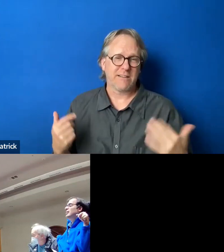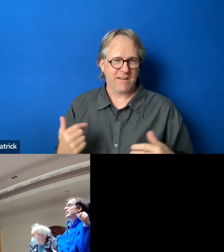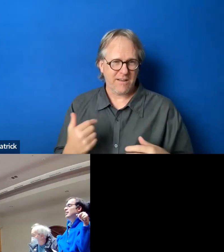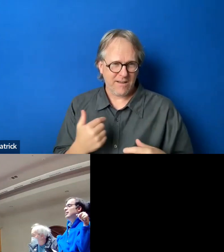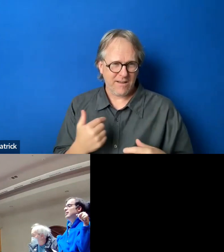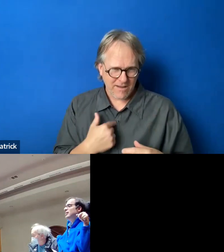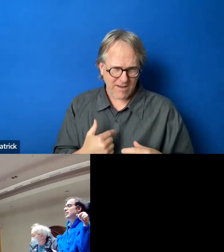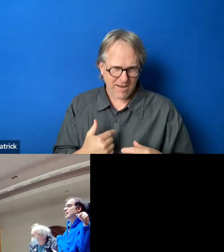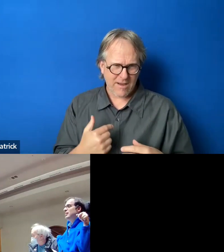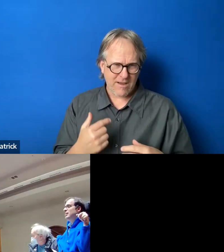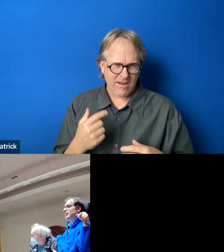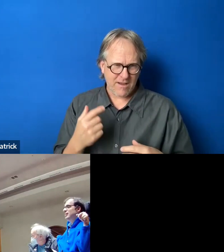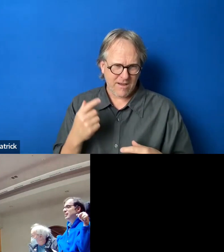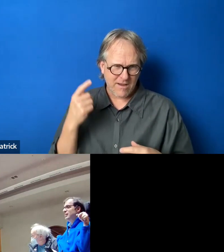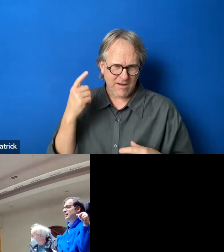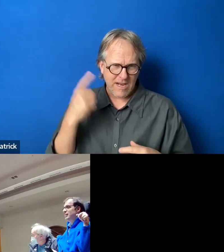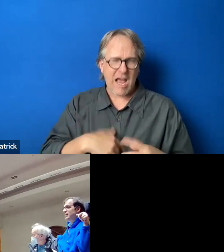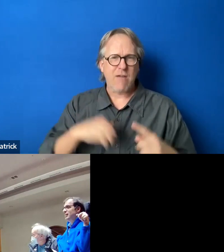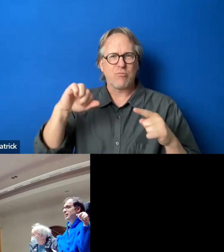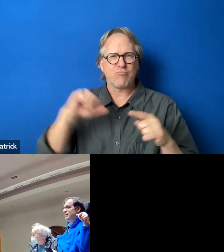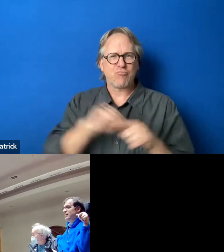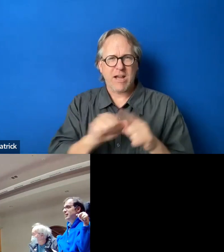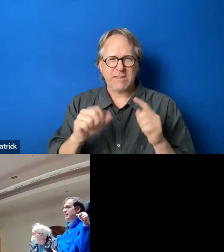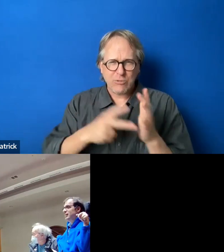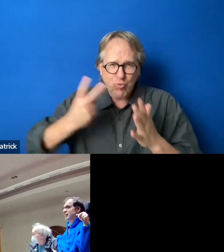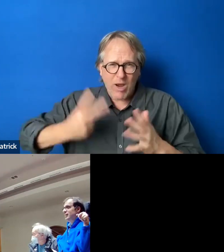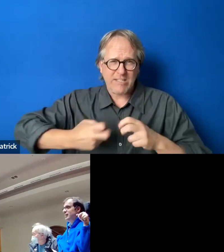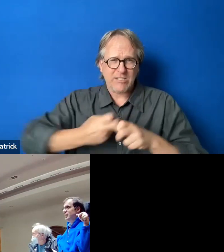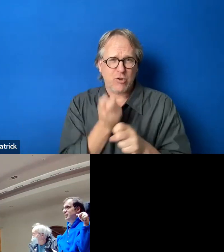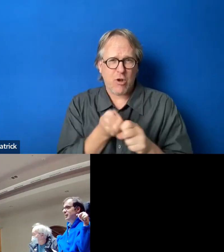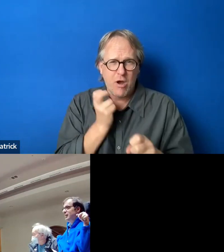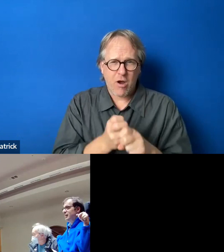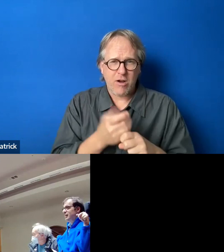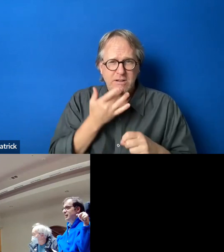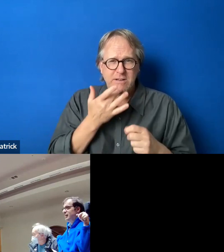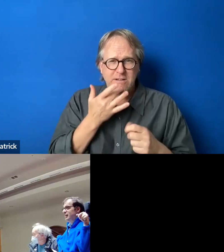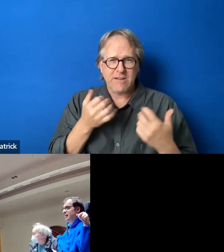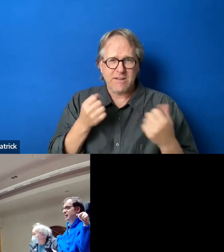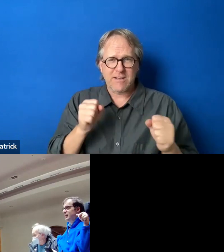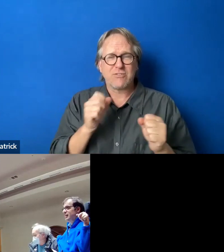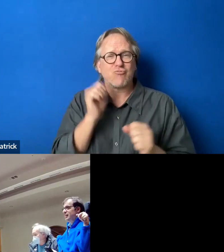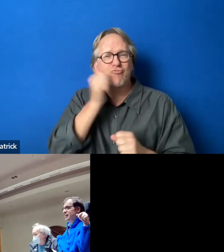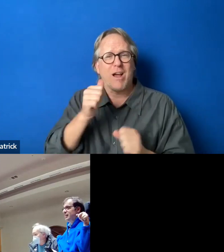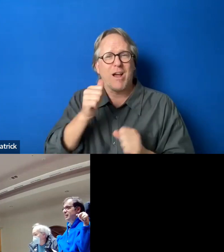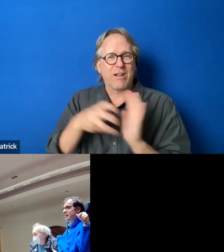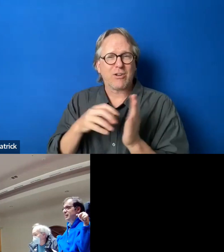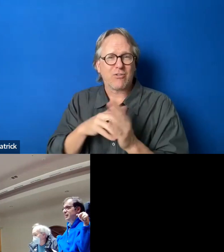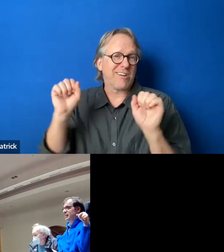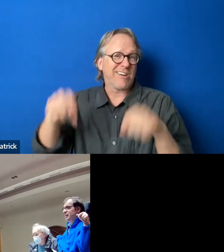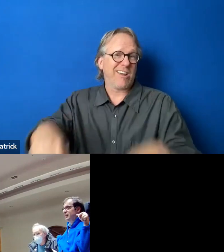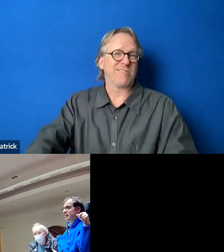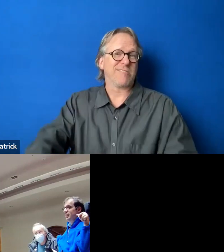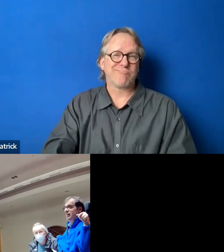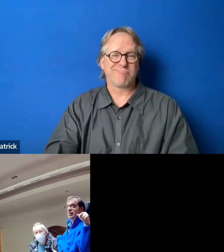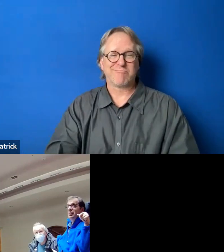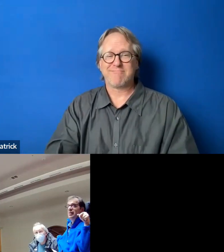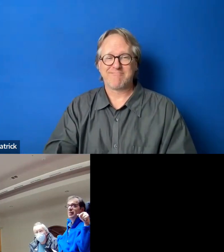back just twice as hard. Better believe it. As a regular cookie can.